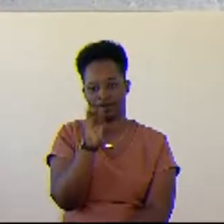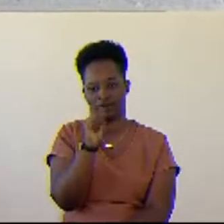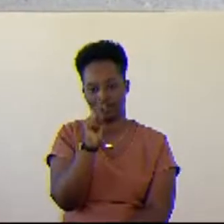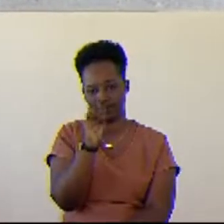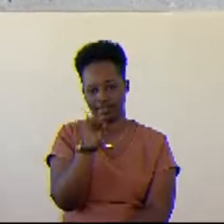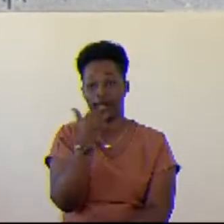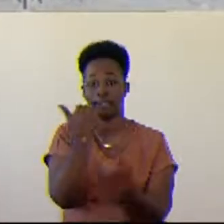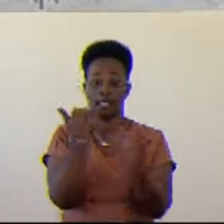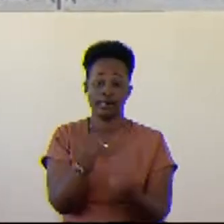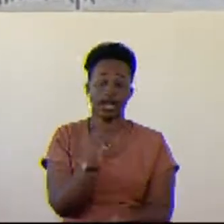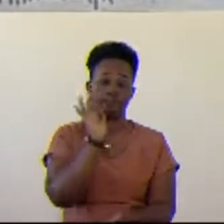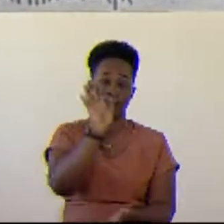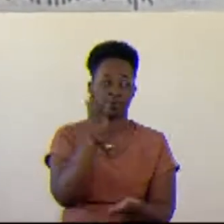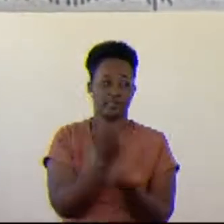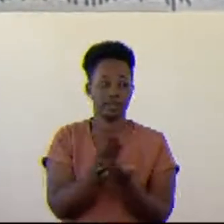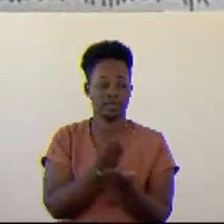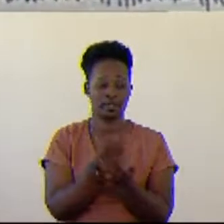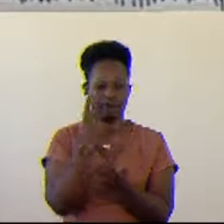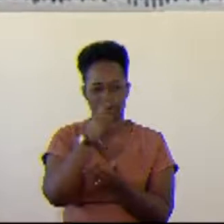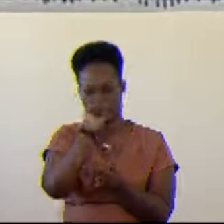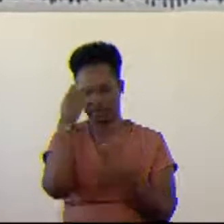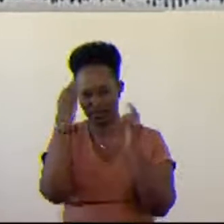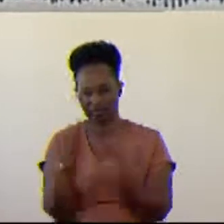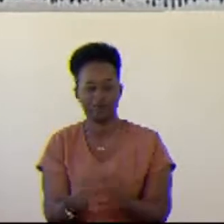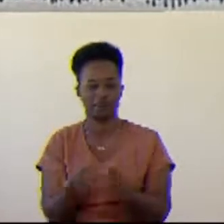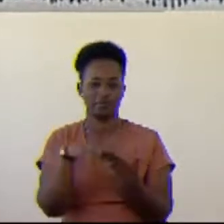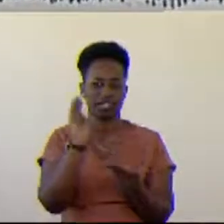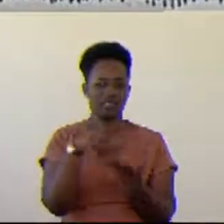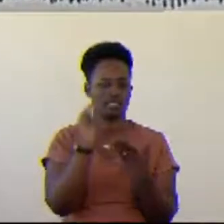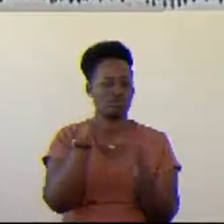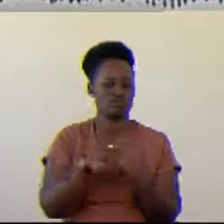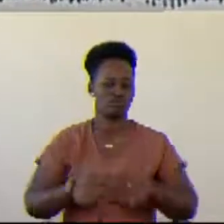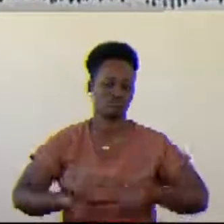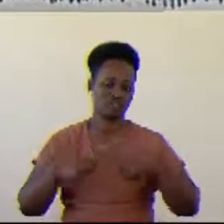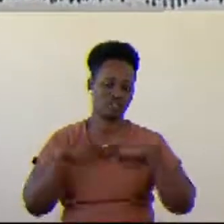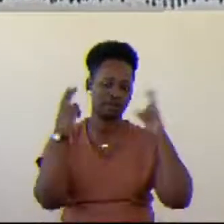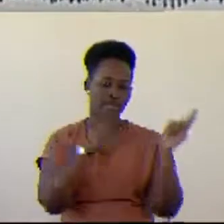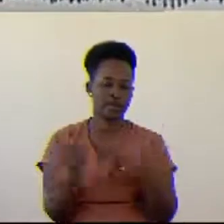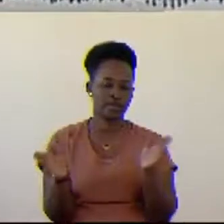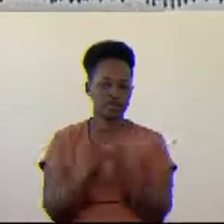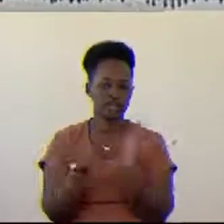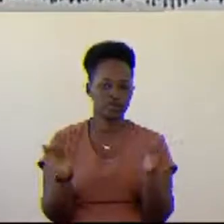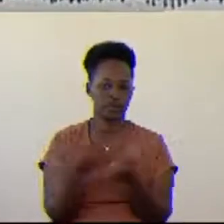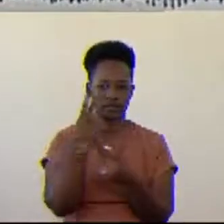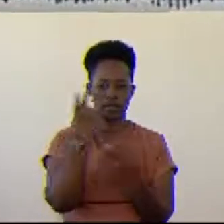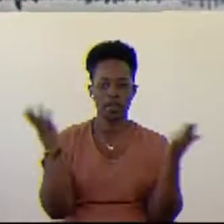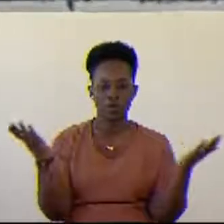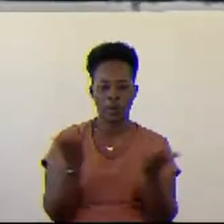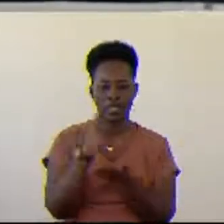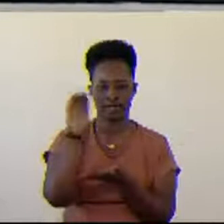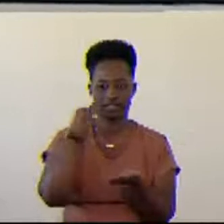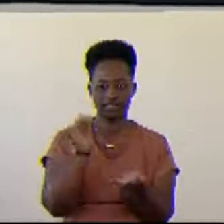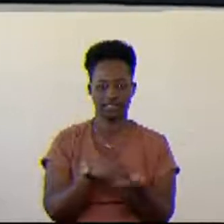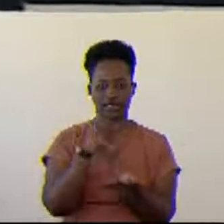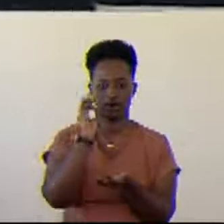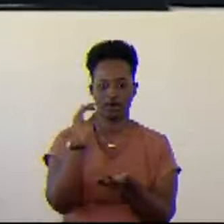look at so many other objects in real life and try to see where the center of gravity could be.